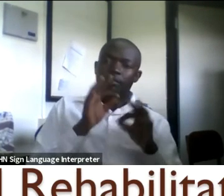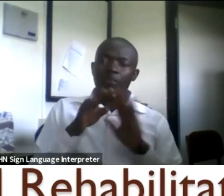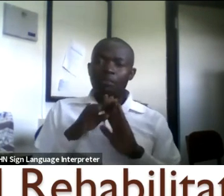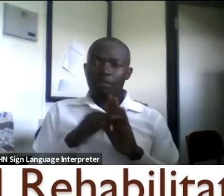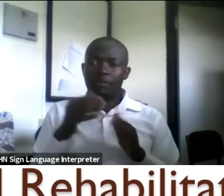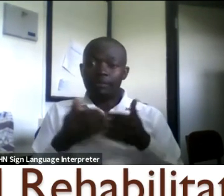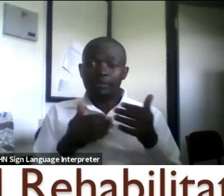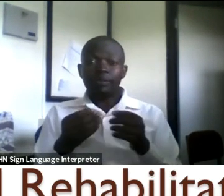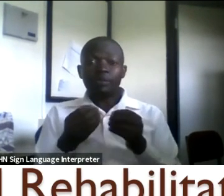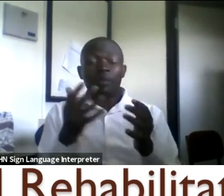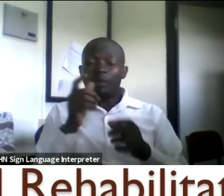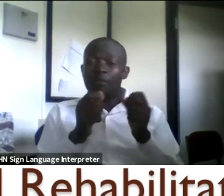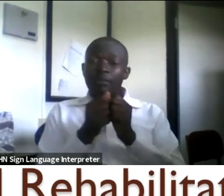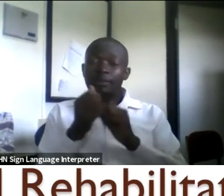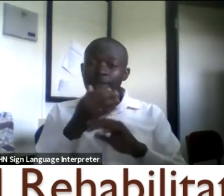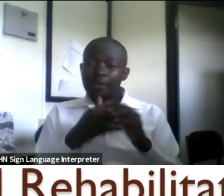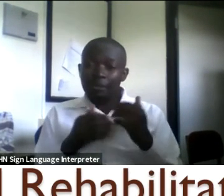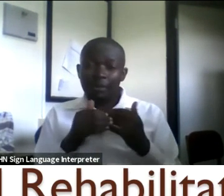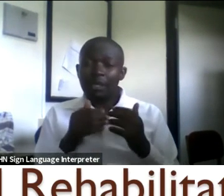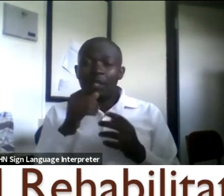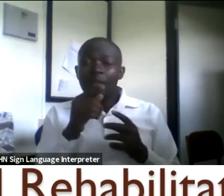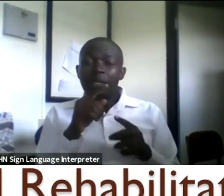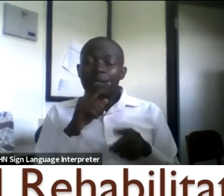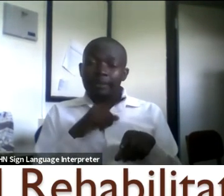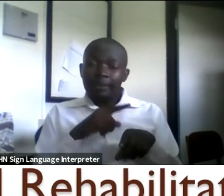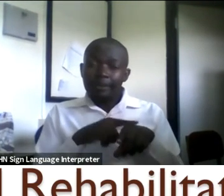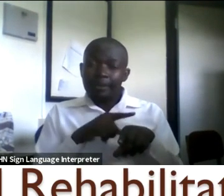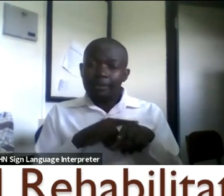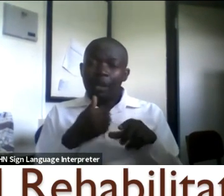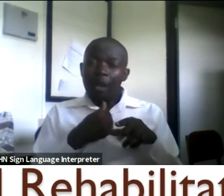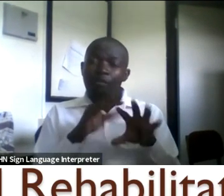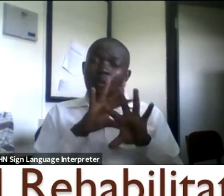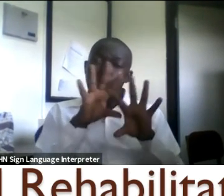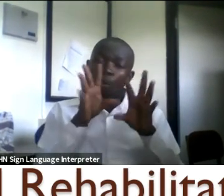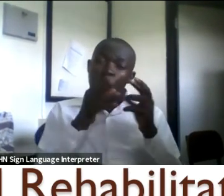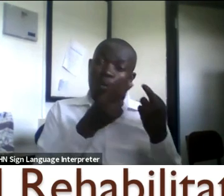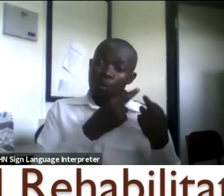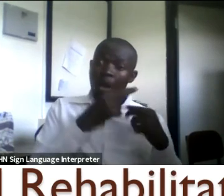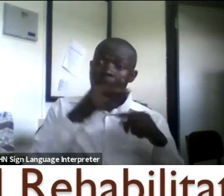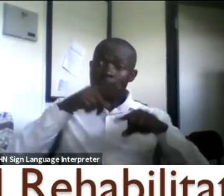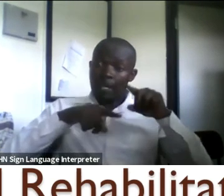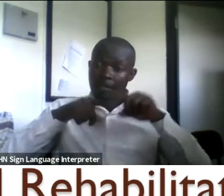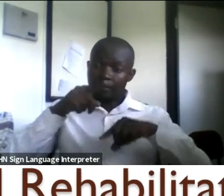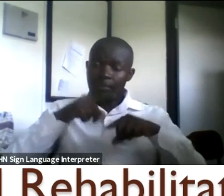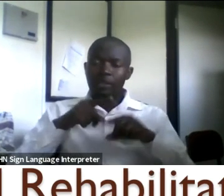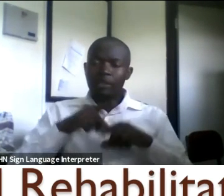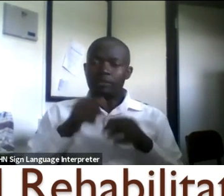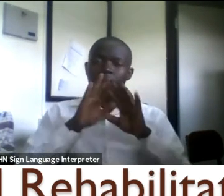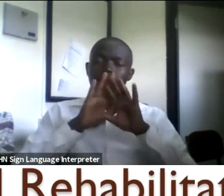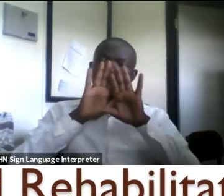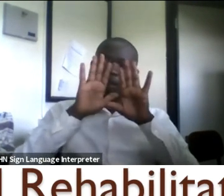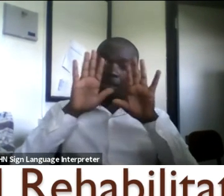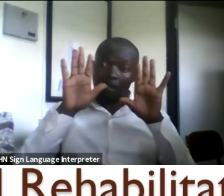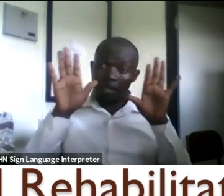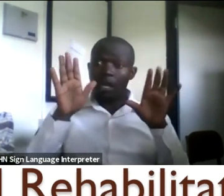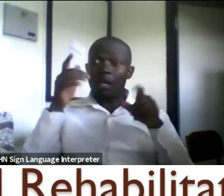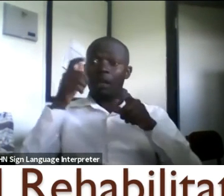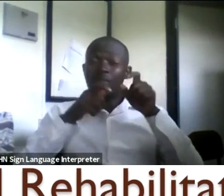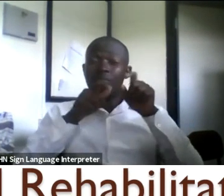with disabilities, and when there is overall participation, it has been seen very clearly that people who have